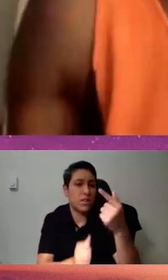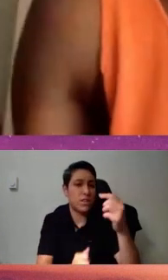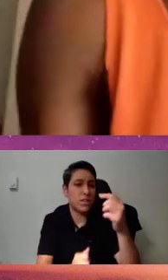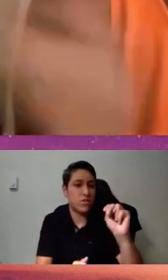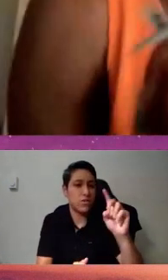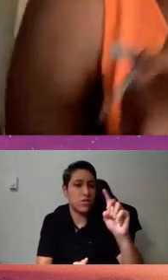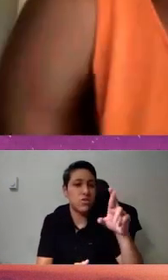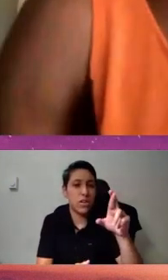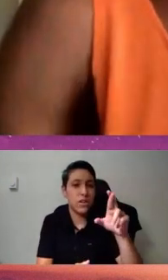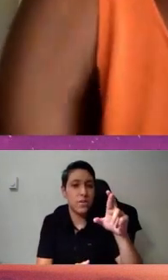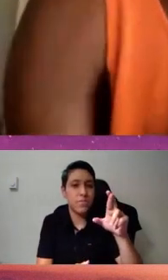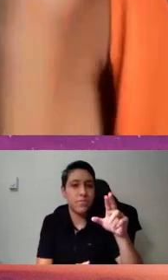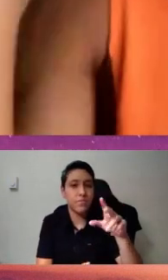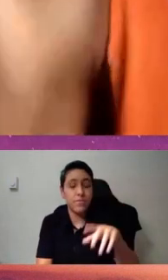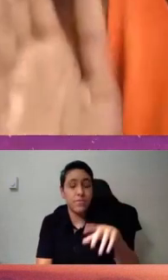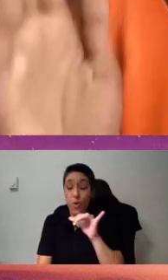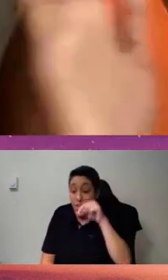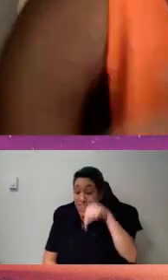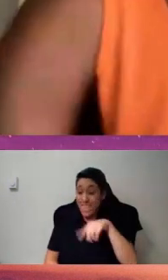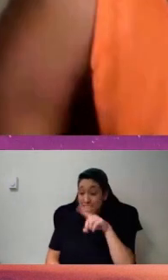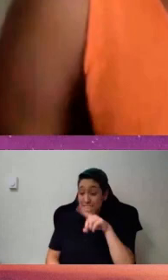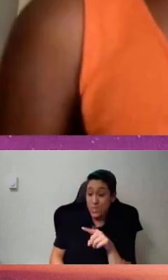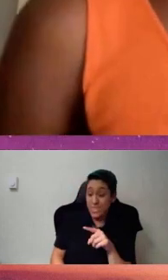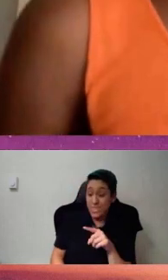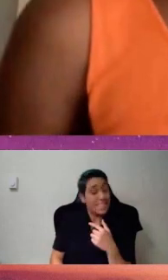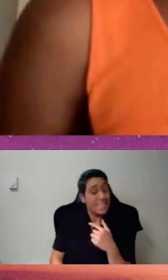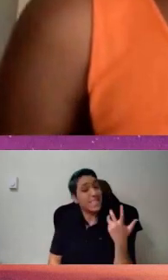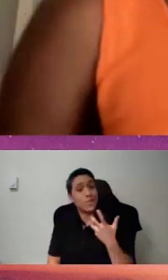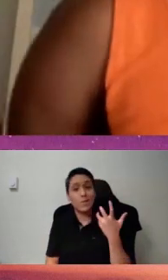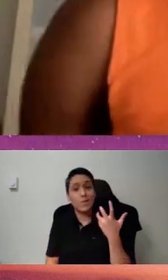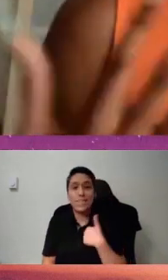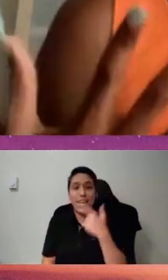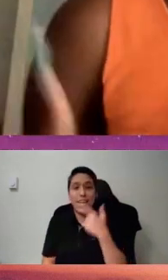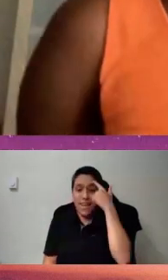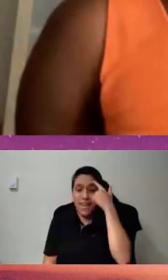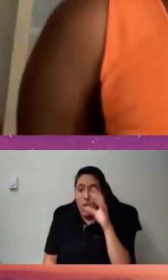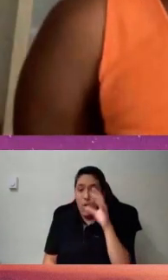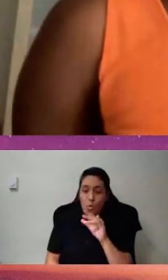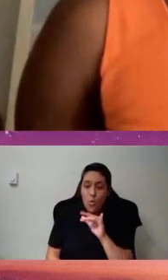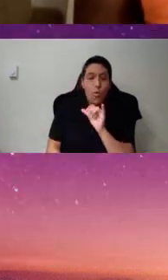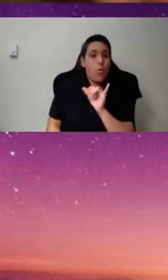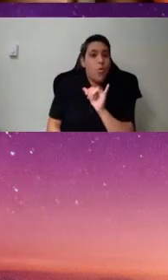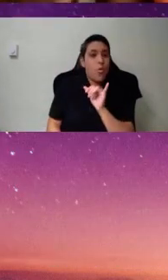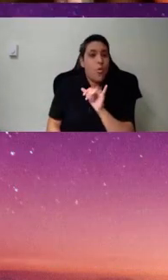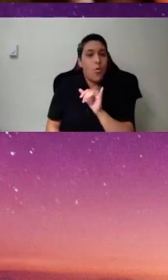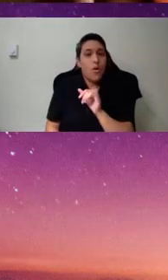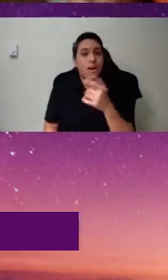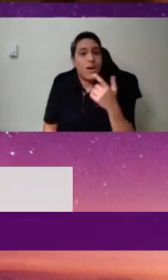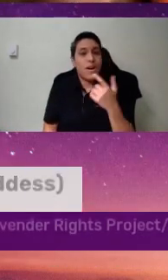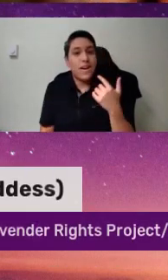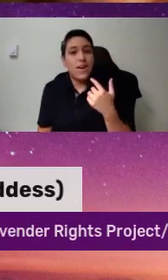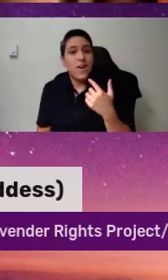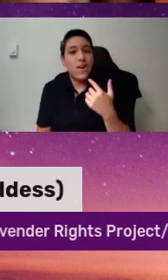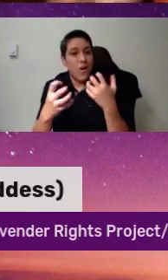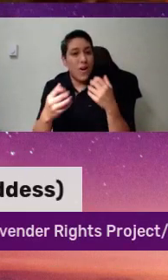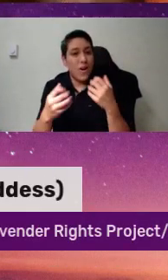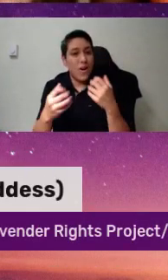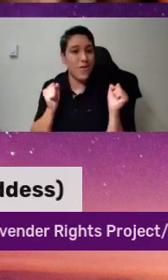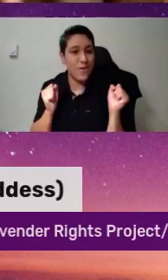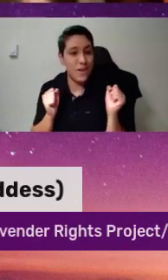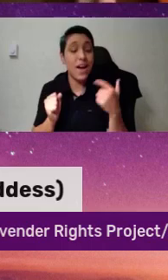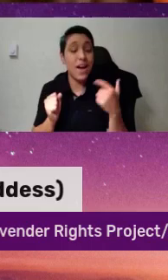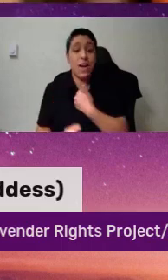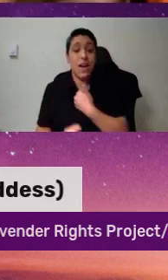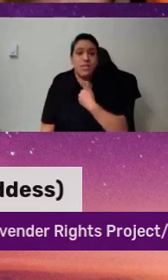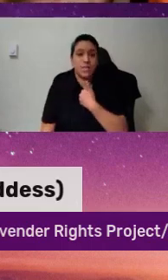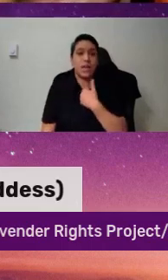got sent to me. I was like, ooh, they're going there. again, identify as non-binary,